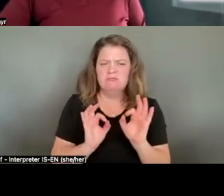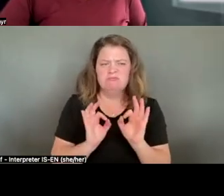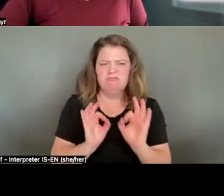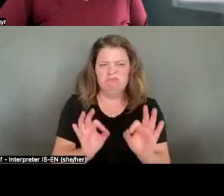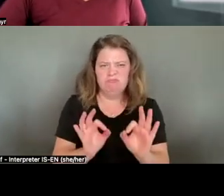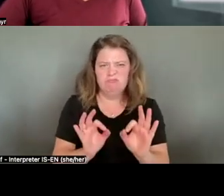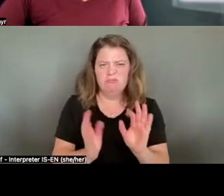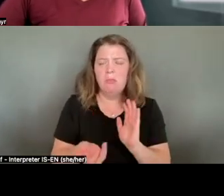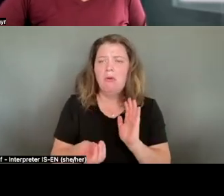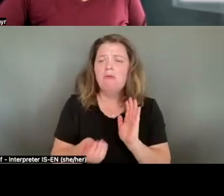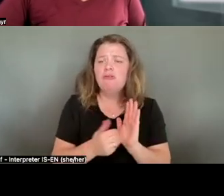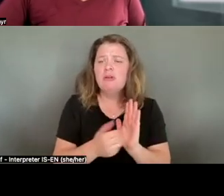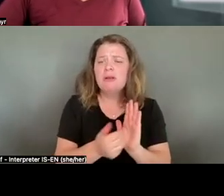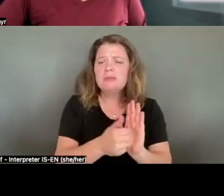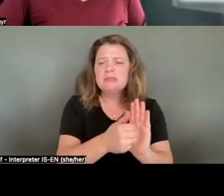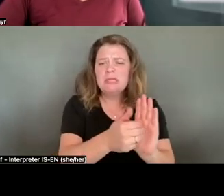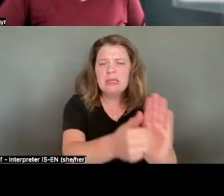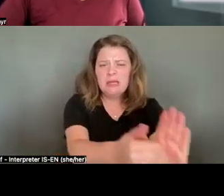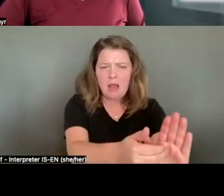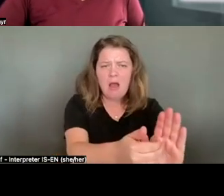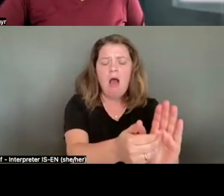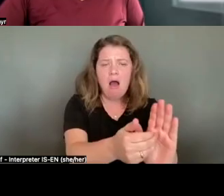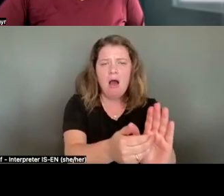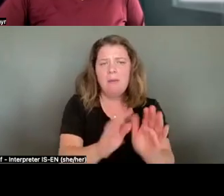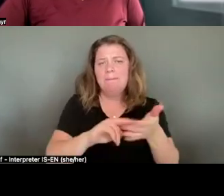frequency-based estimates of closeness.